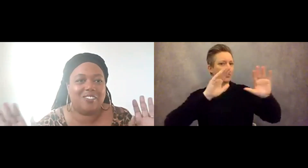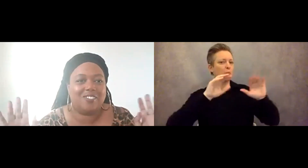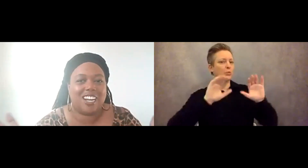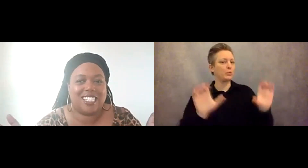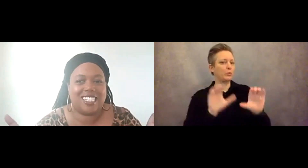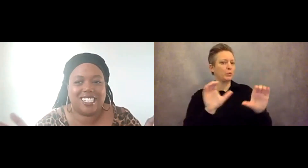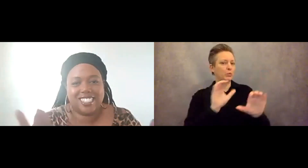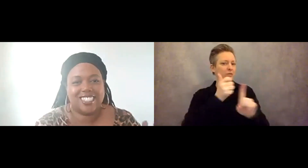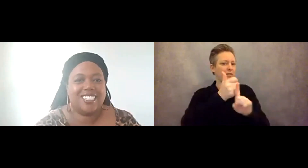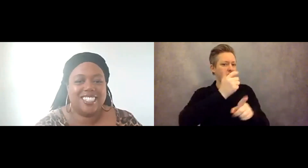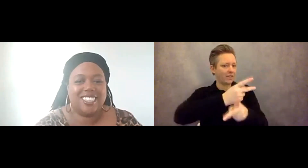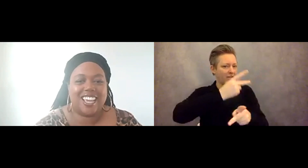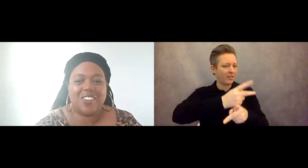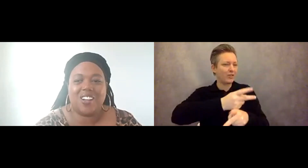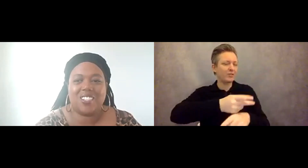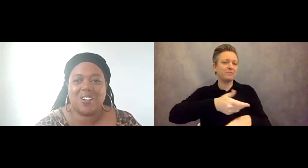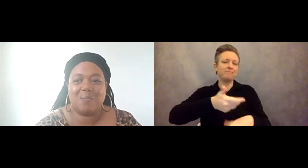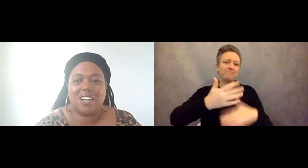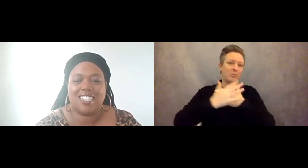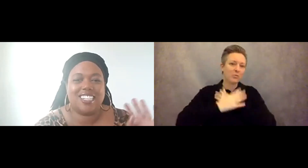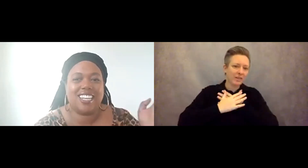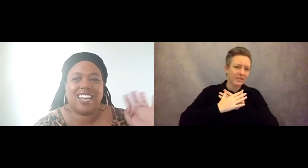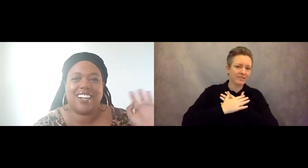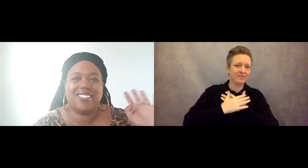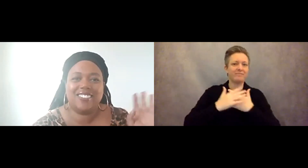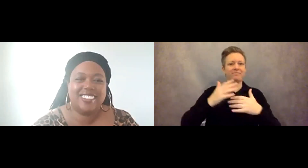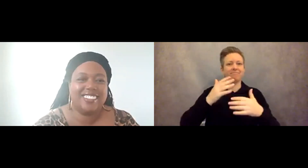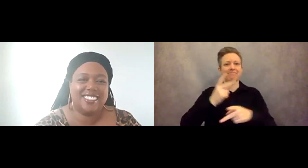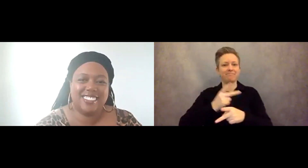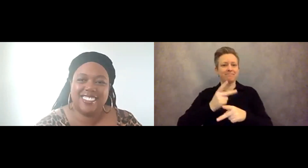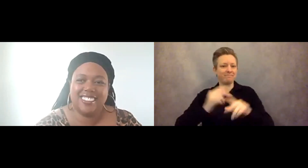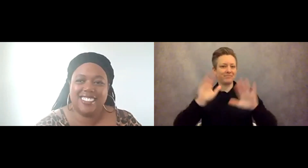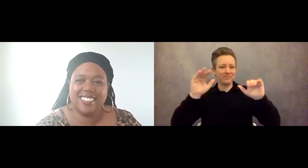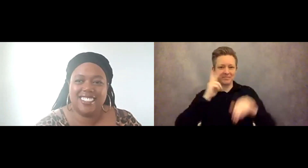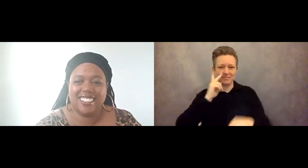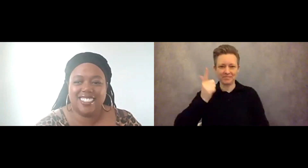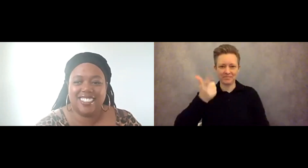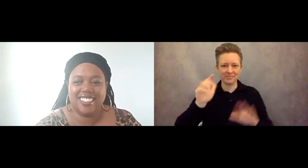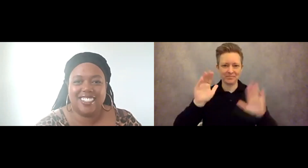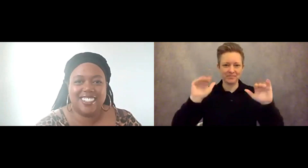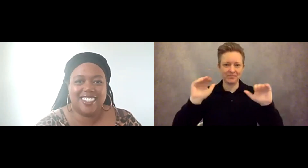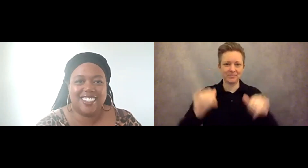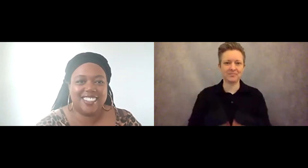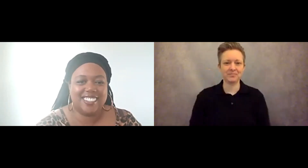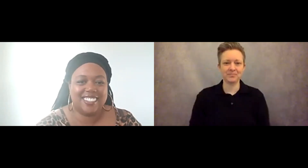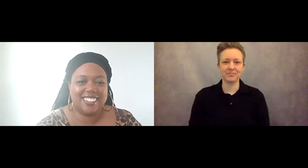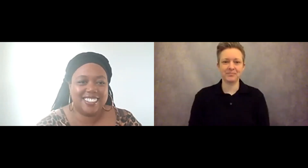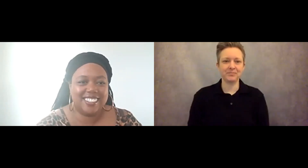one. Rest. Thank you all so much. See you later. Have a great one. Bye.